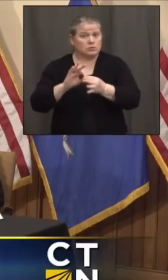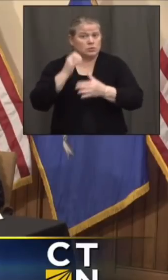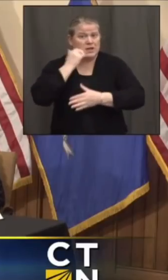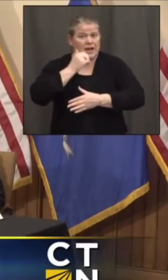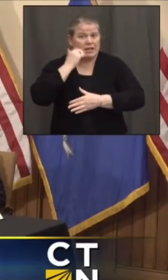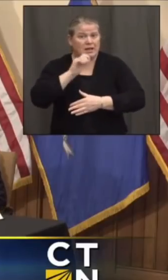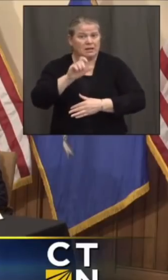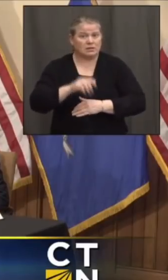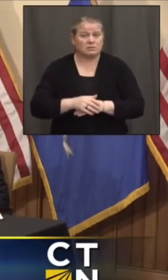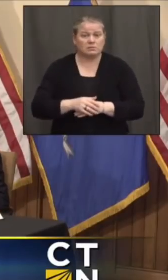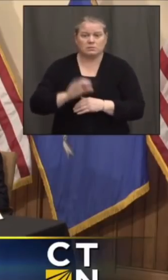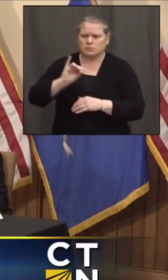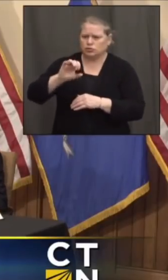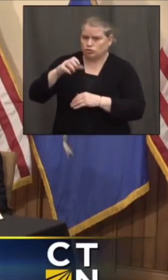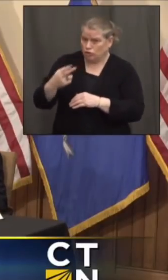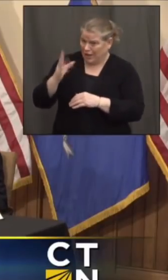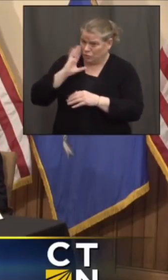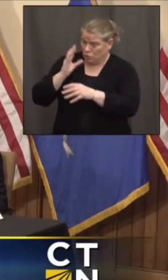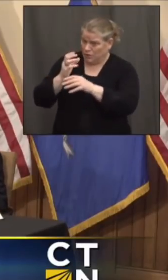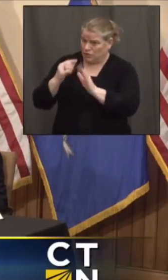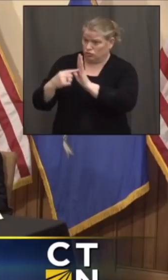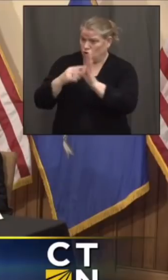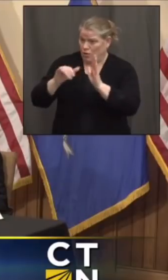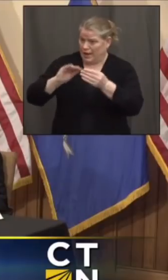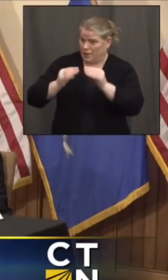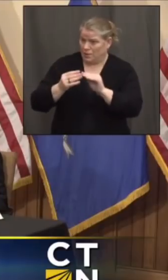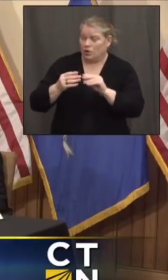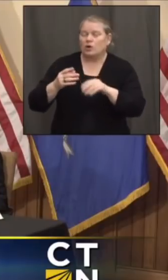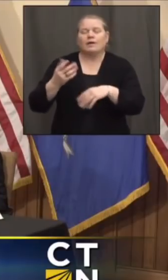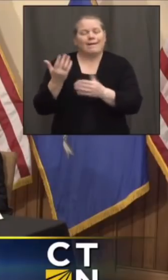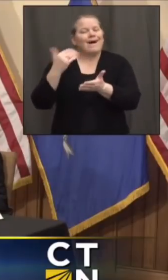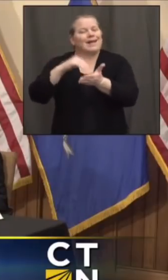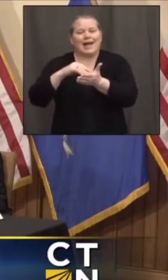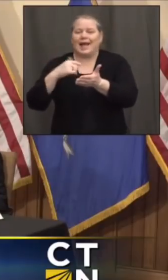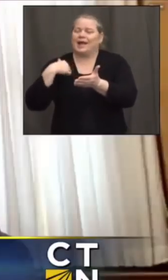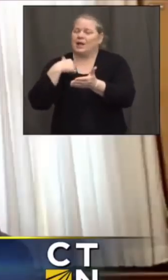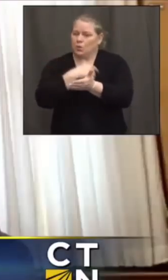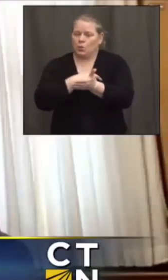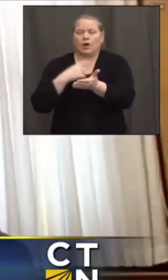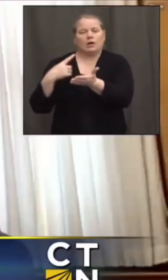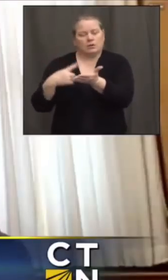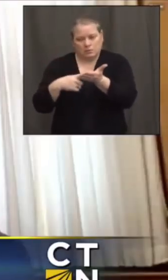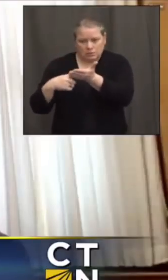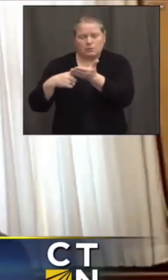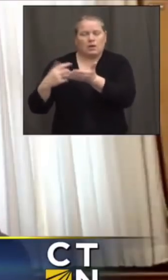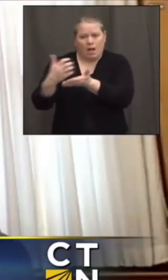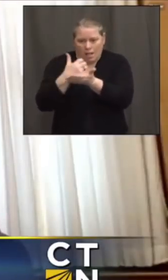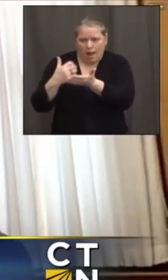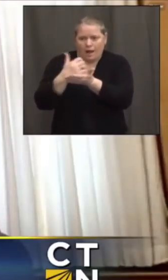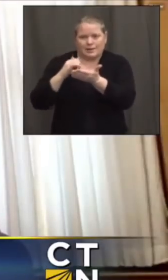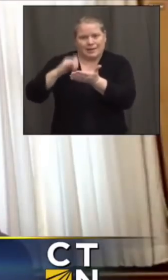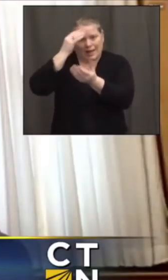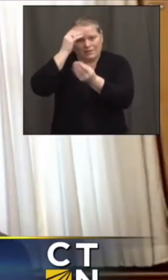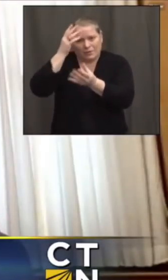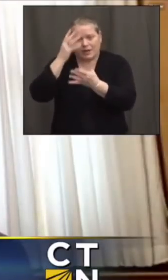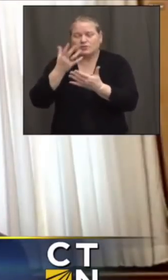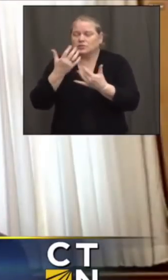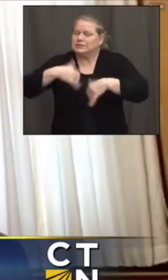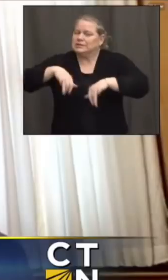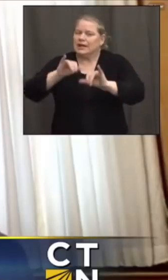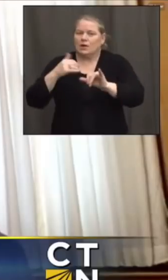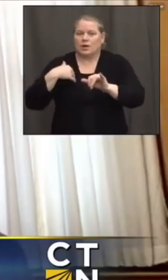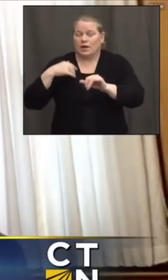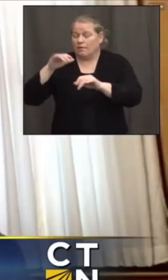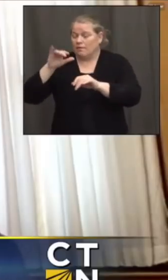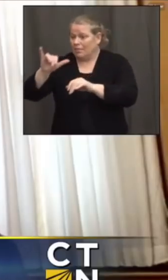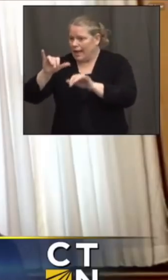get that, Josh? We're working on it. Yeah, again, the plumbing behind the scenes here is still a work in progress. And